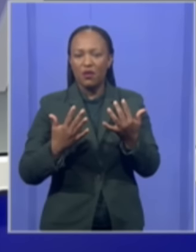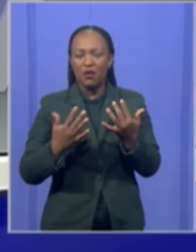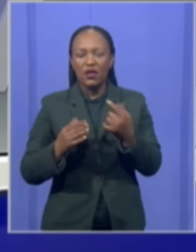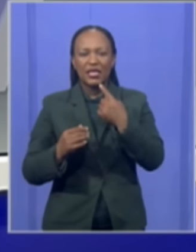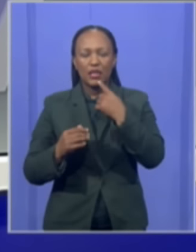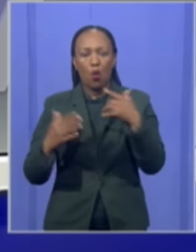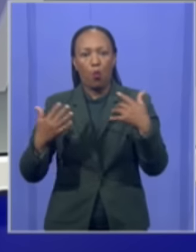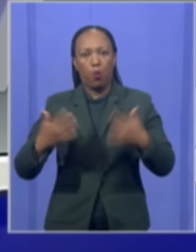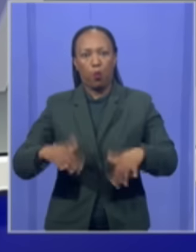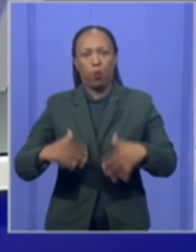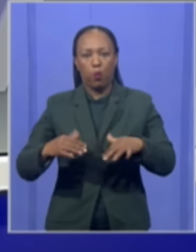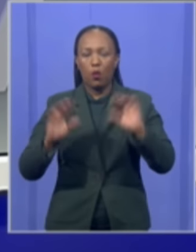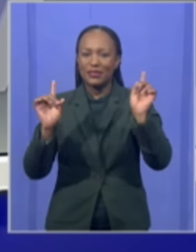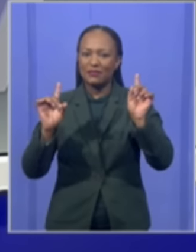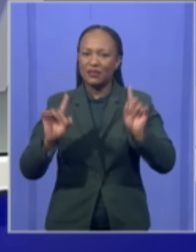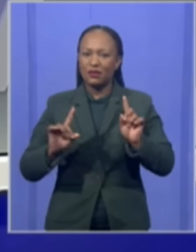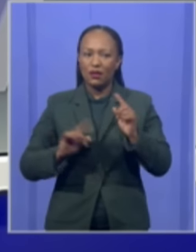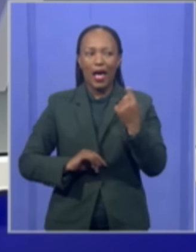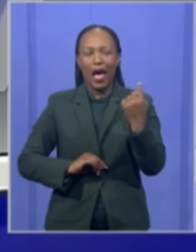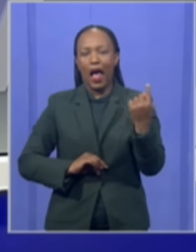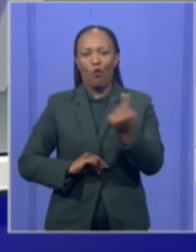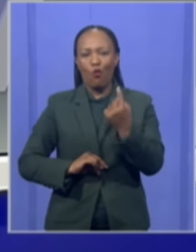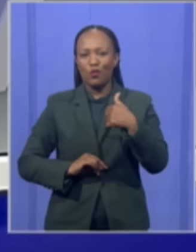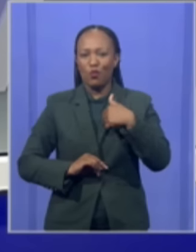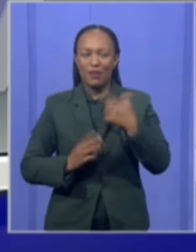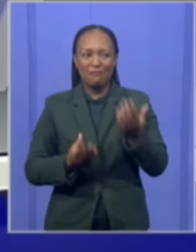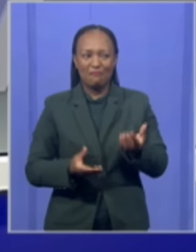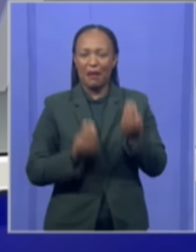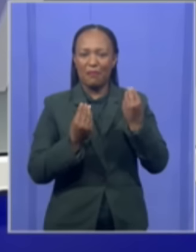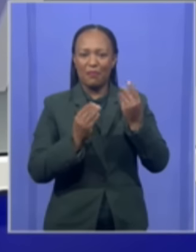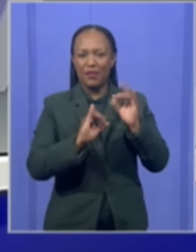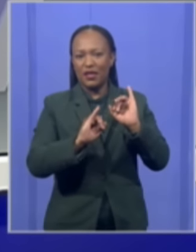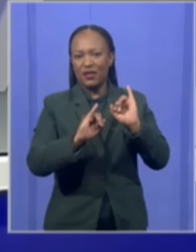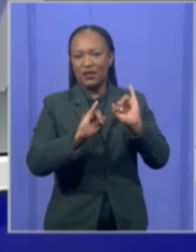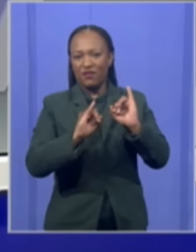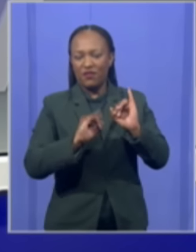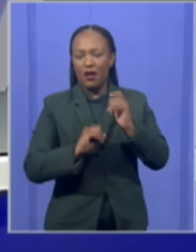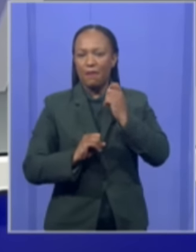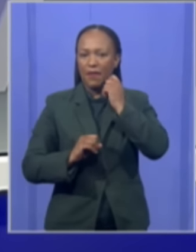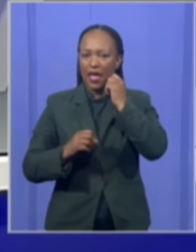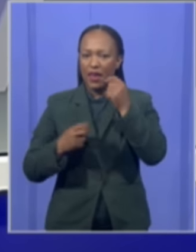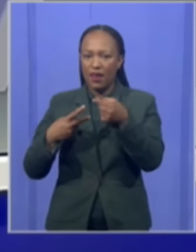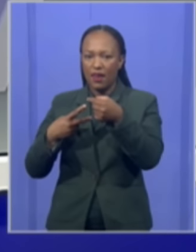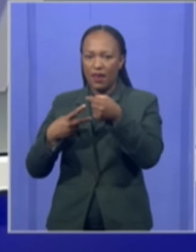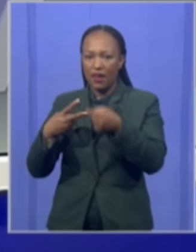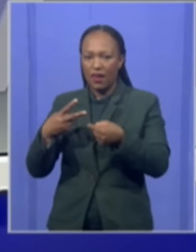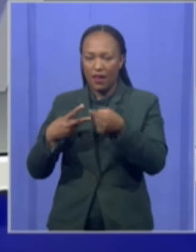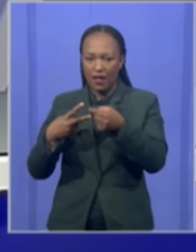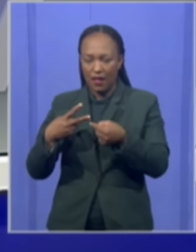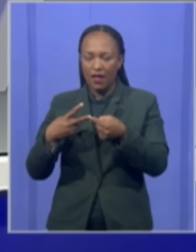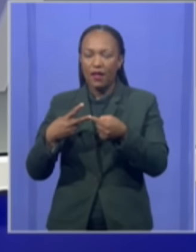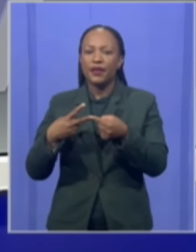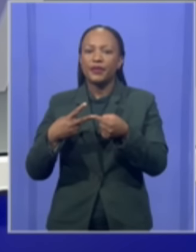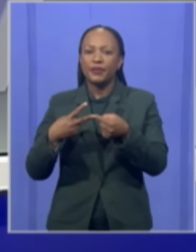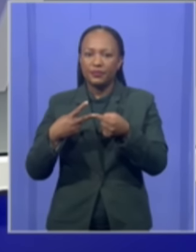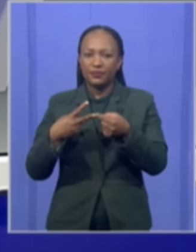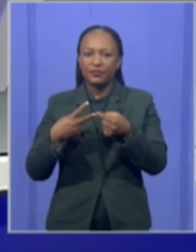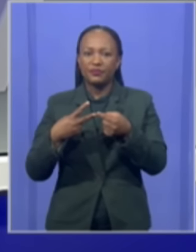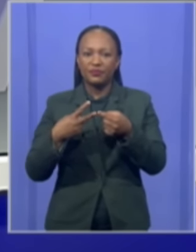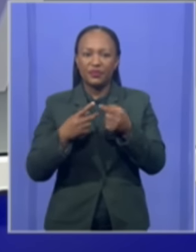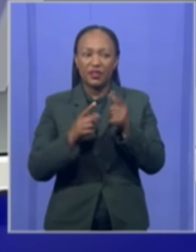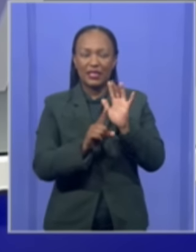exclusive ne le rena fela re kgonne go boledišana le banna ba babedi ba tlhasela